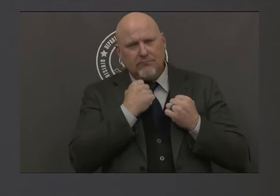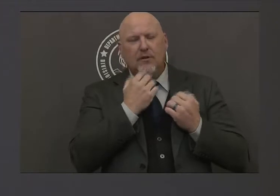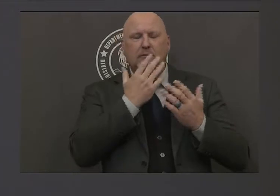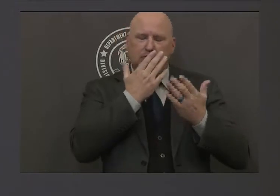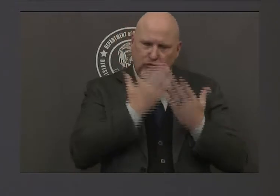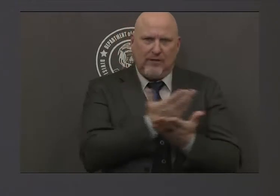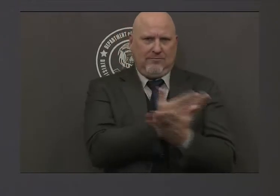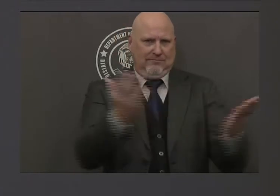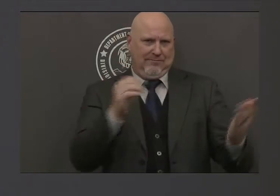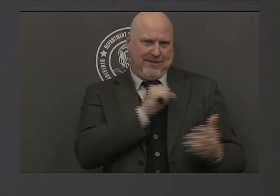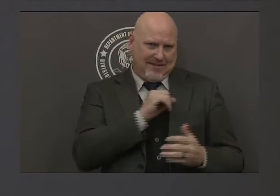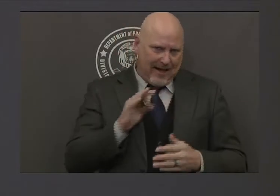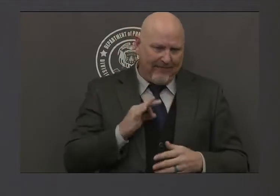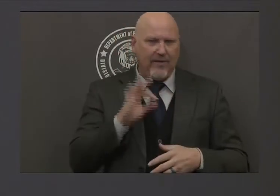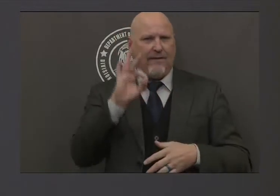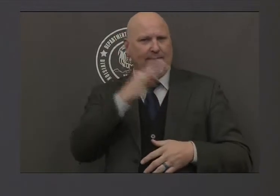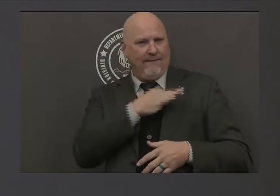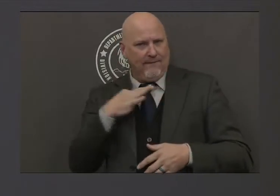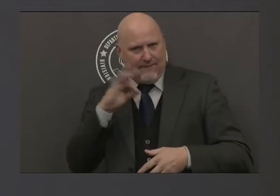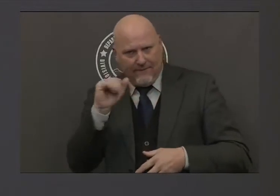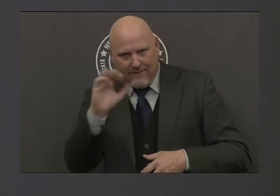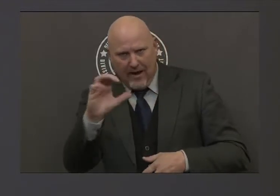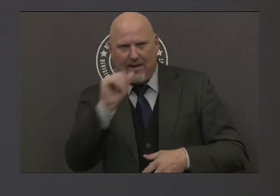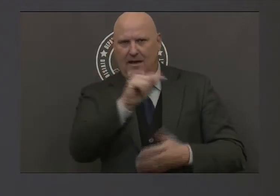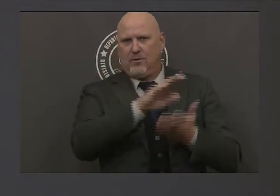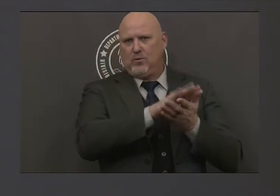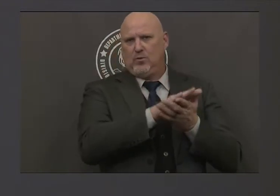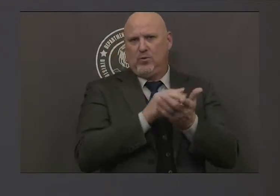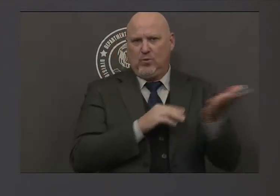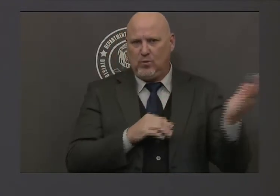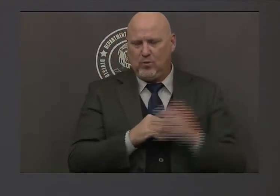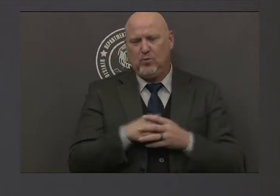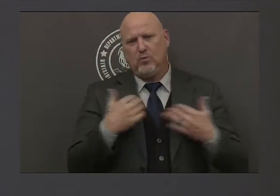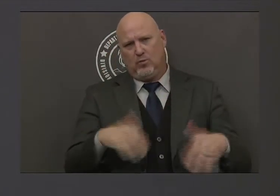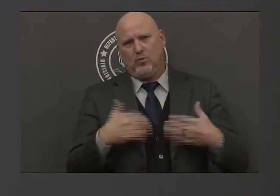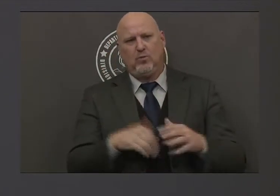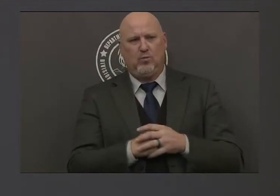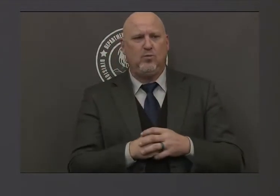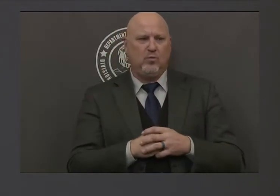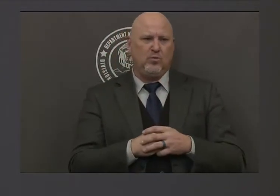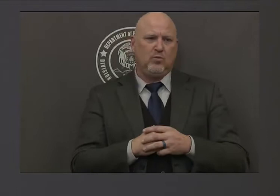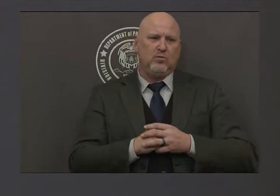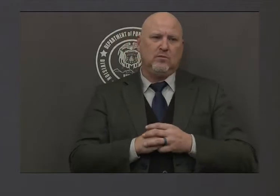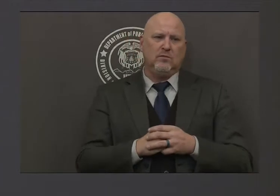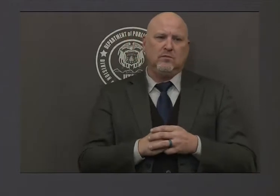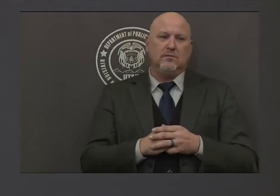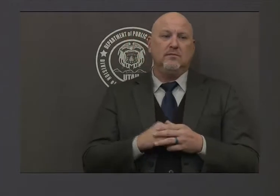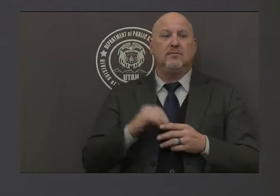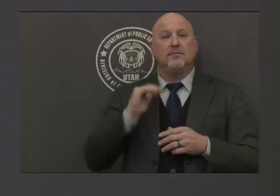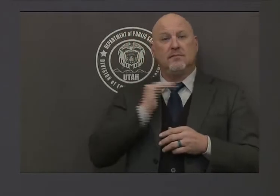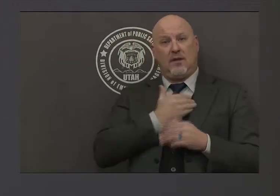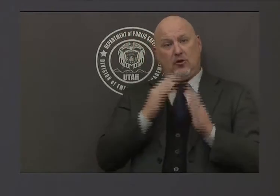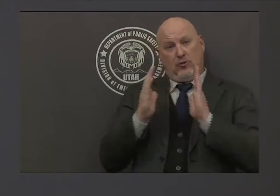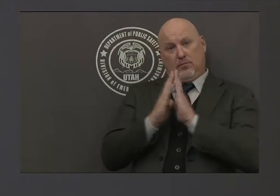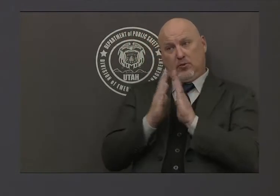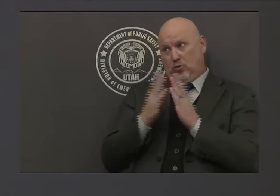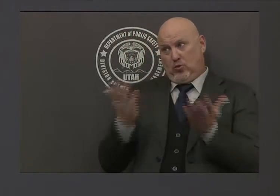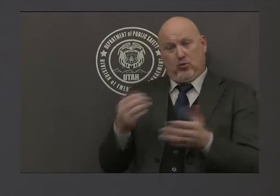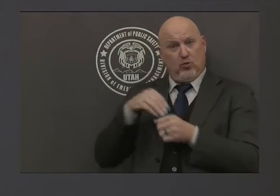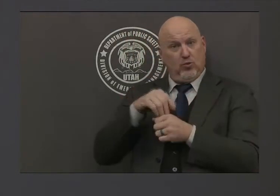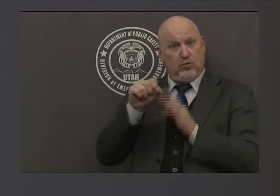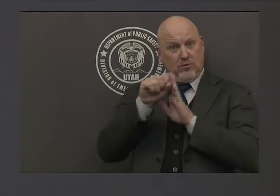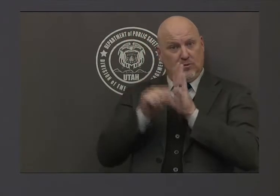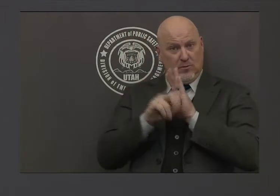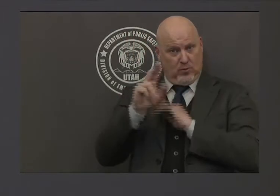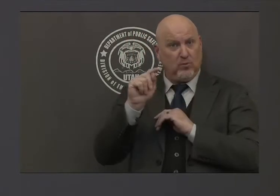It's important to teachers, it's important to us as the community of Utah, particularly for those of us who have children, grandchildren in school,